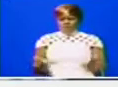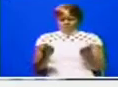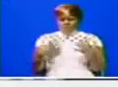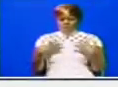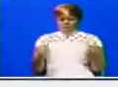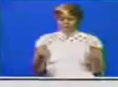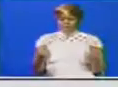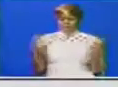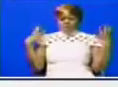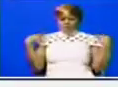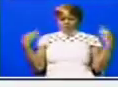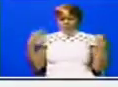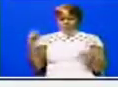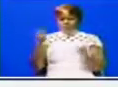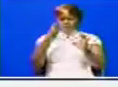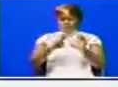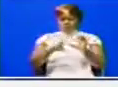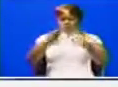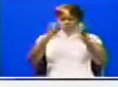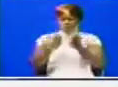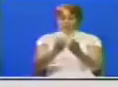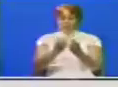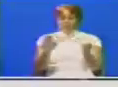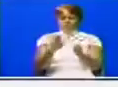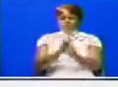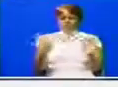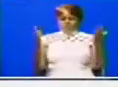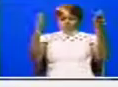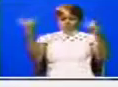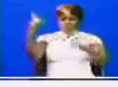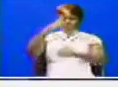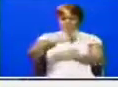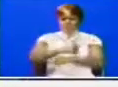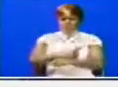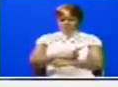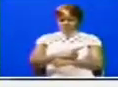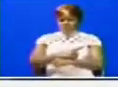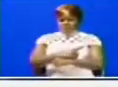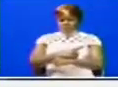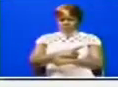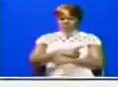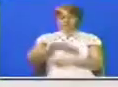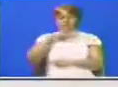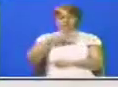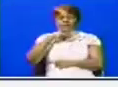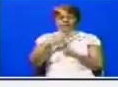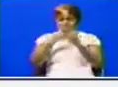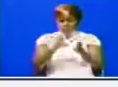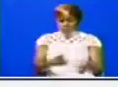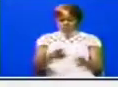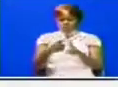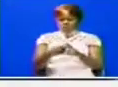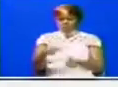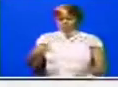hygiene practices. Kenya joined the rest of the world in commemorating this day as it emerged most of the deaths reported are mostly from